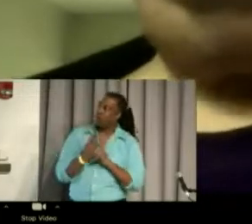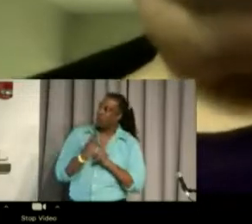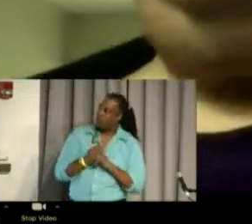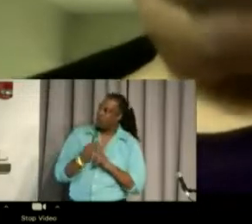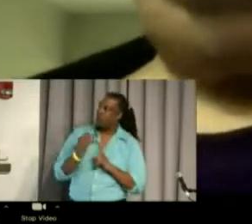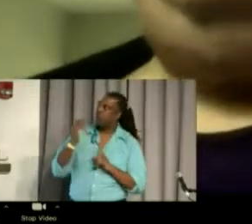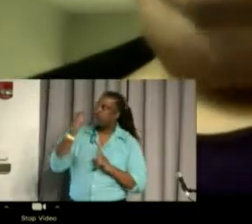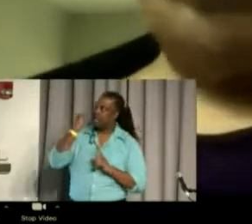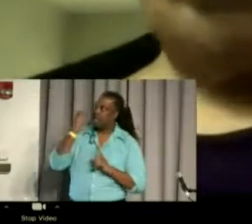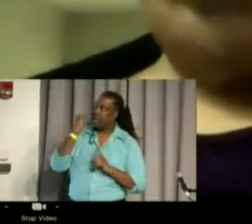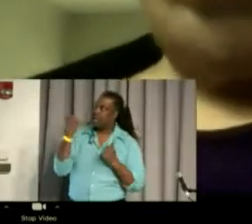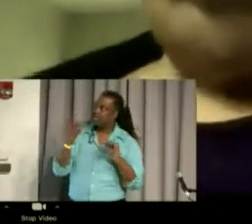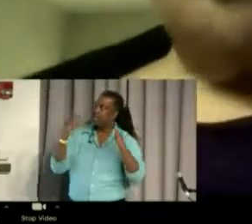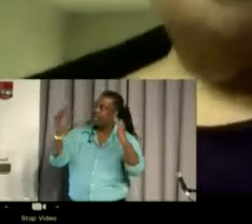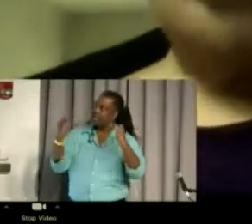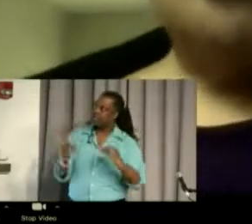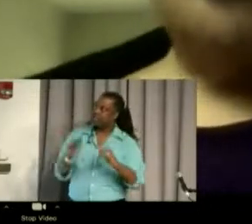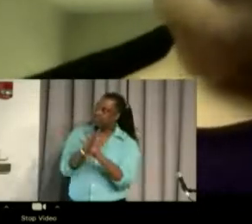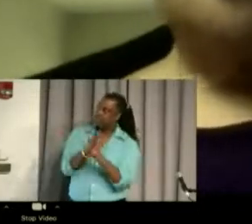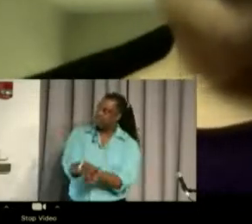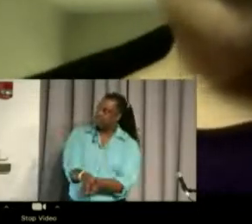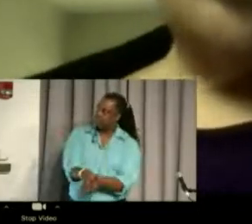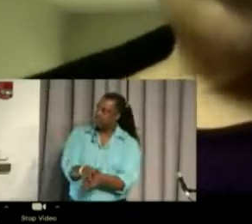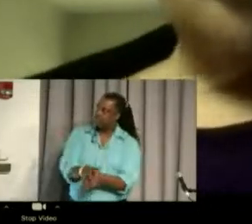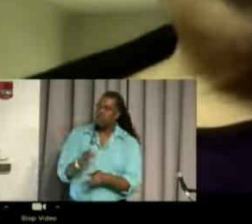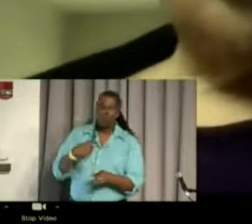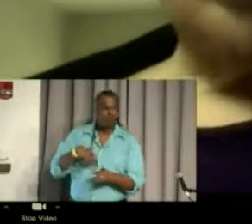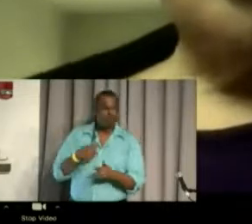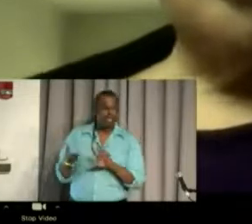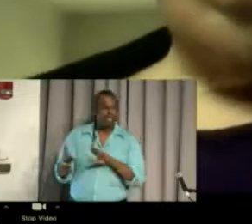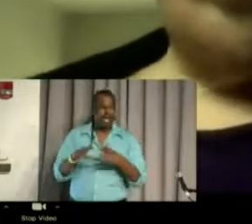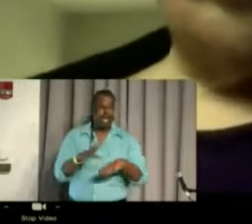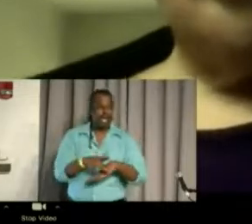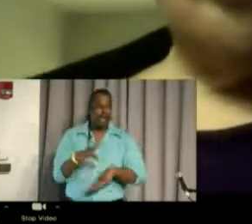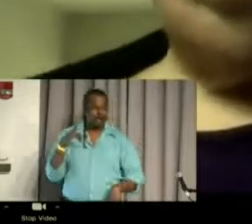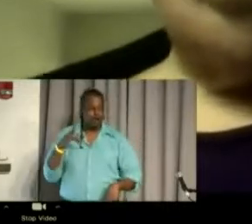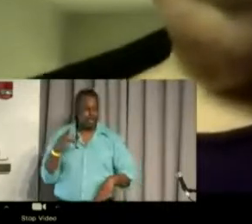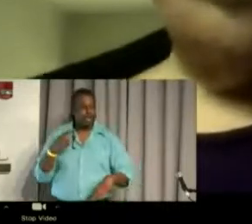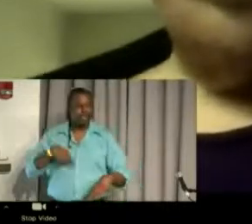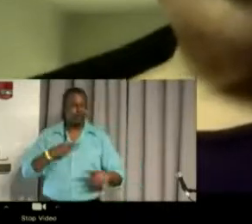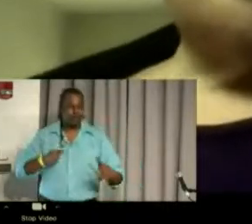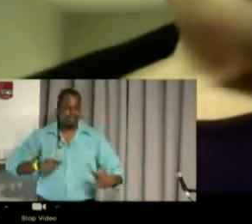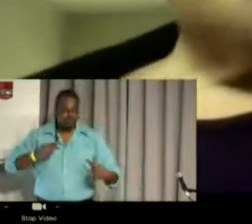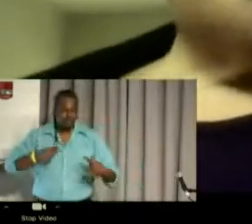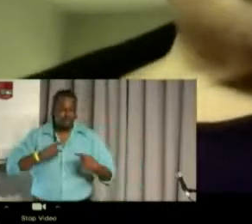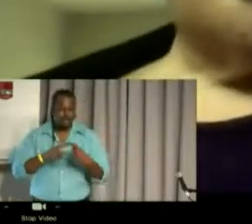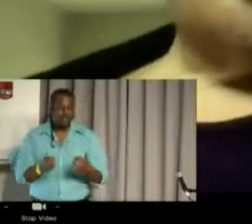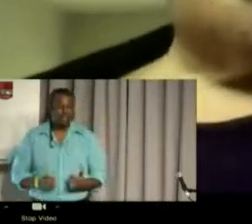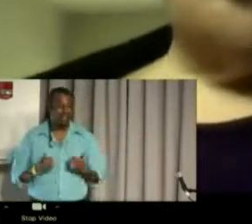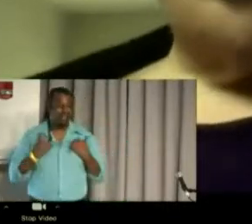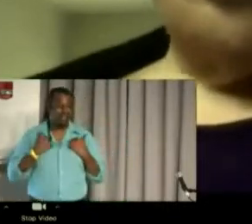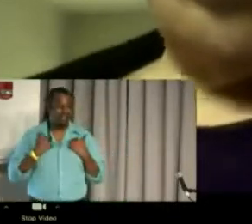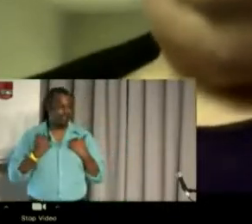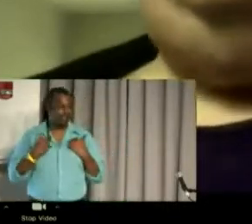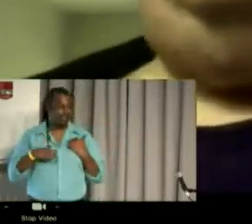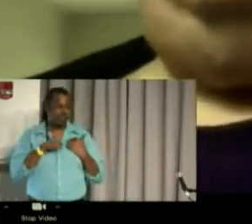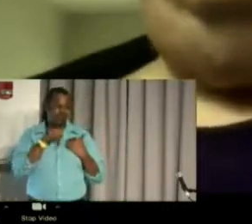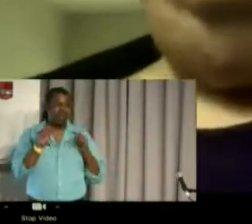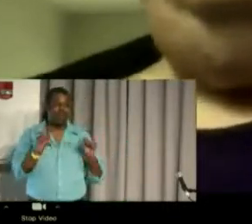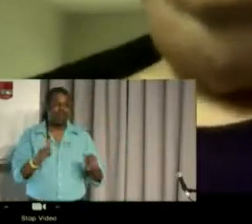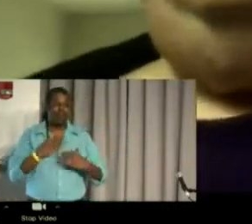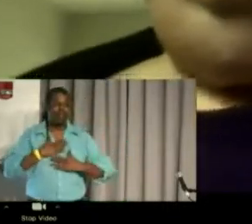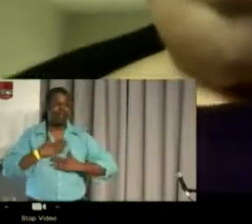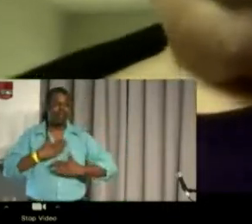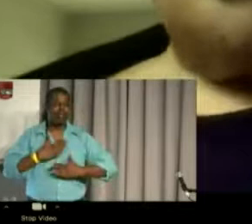still demoted and repressed. We die prematurely, we struggle to live, we are unable to